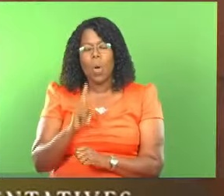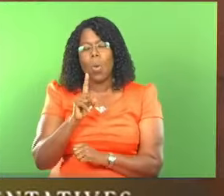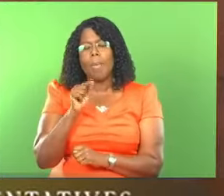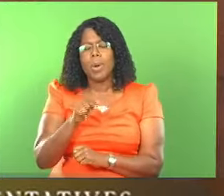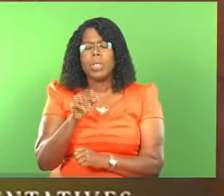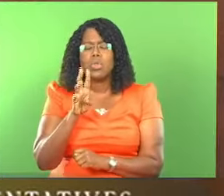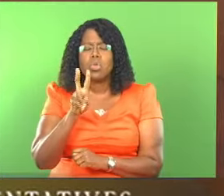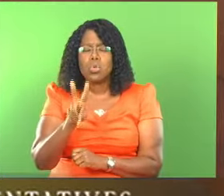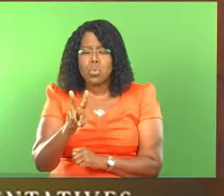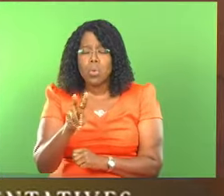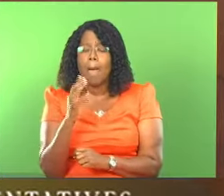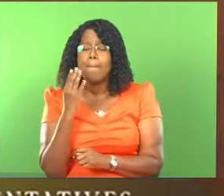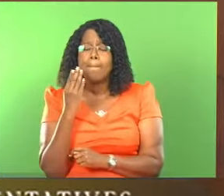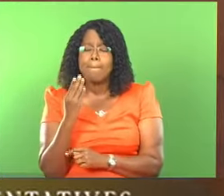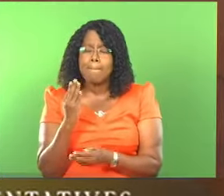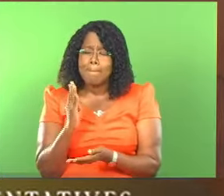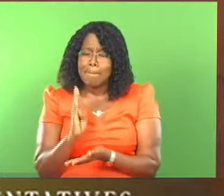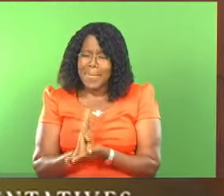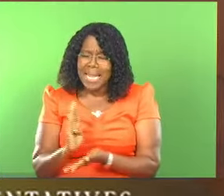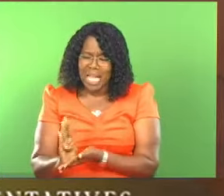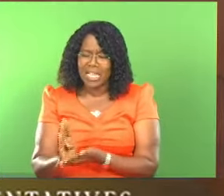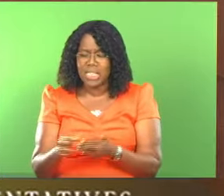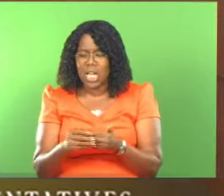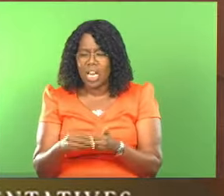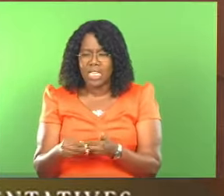billion, US